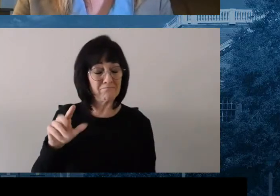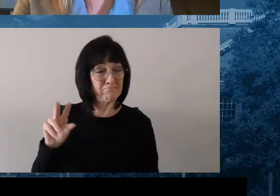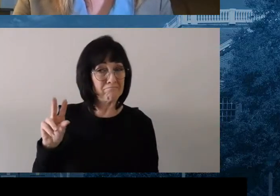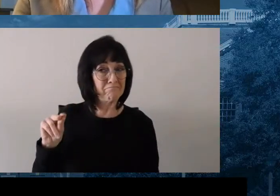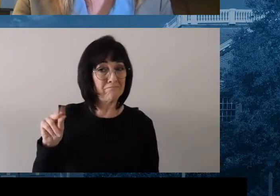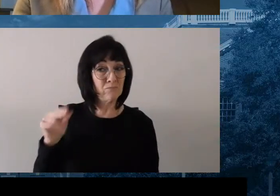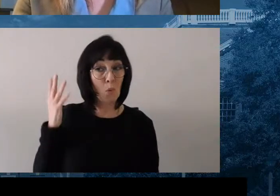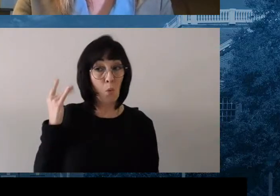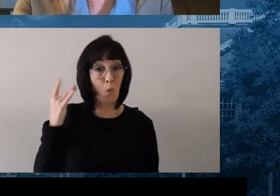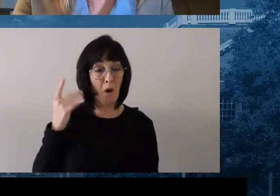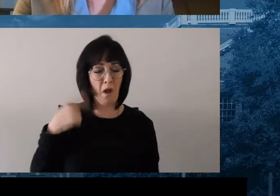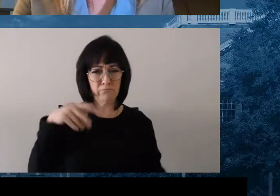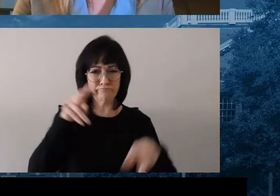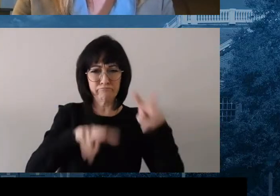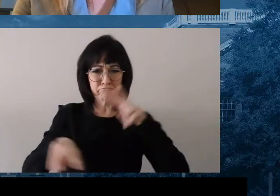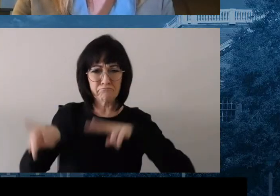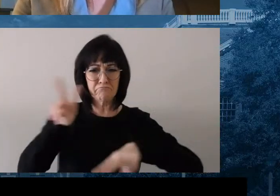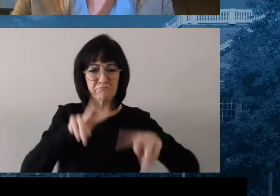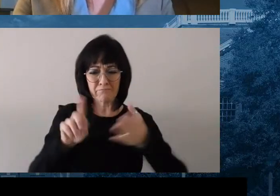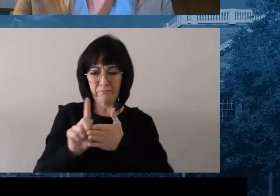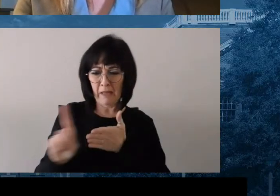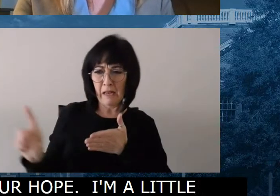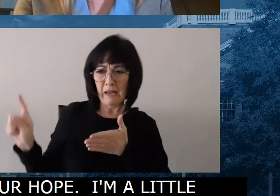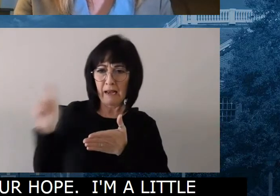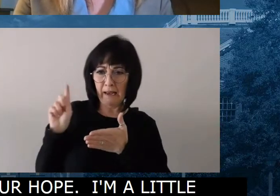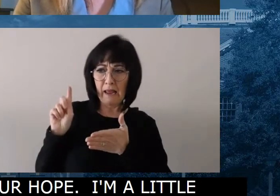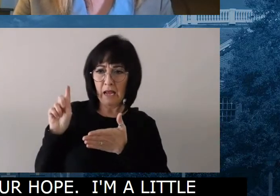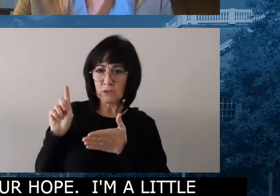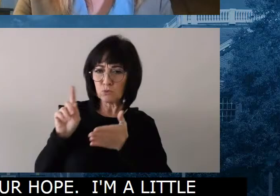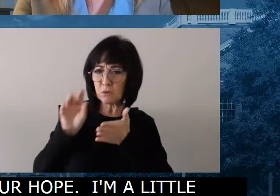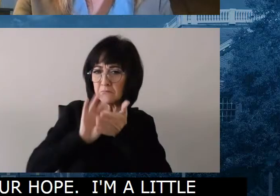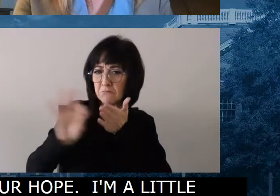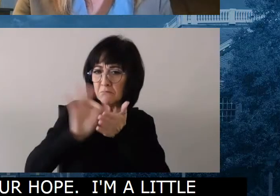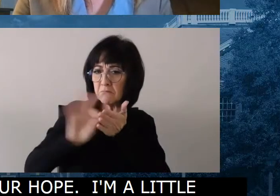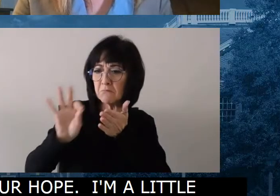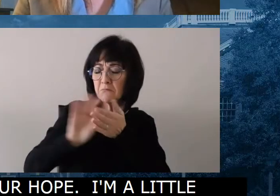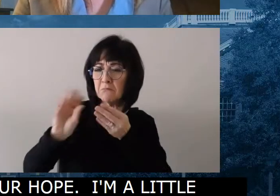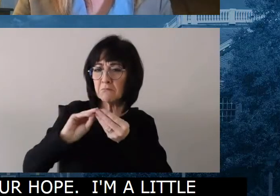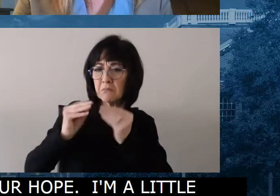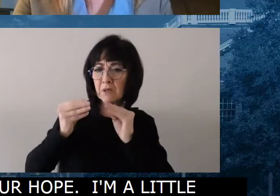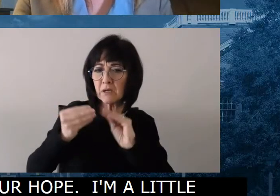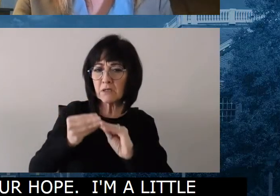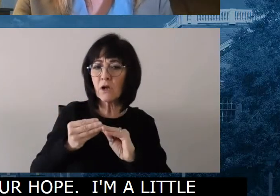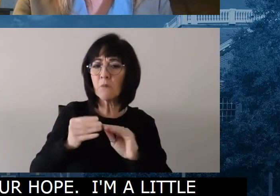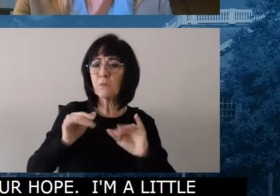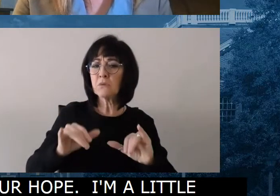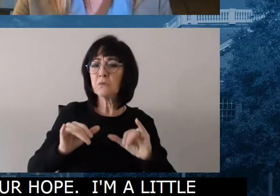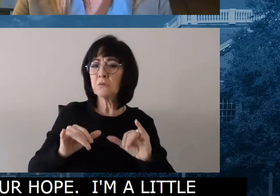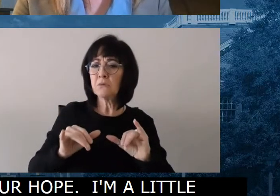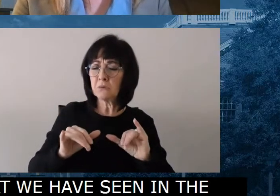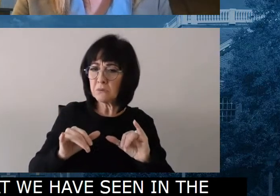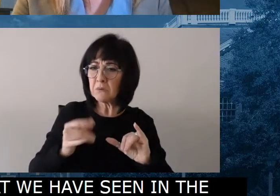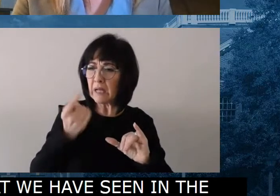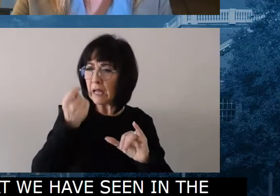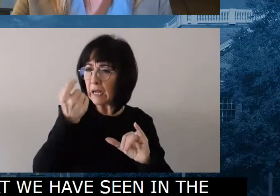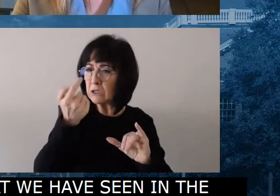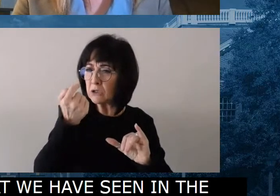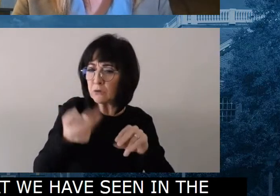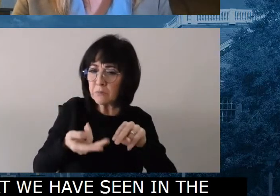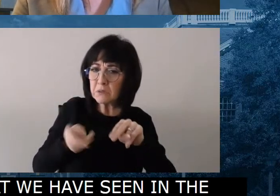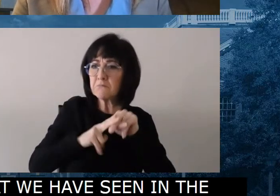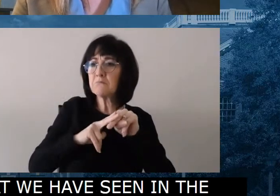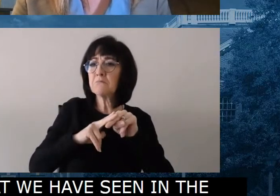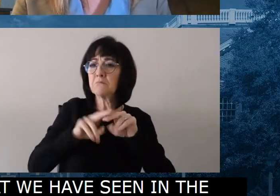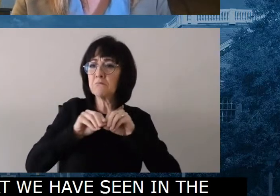week. We're still working on it. There may be something this week. It depends on how